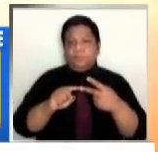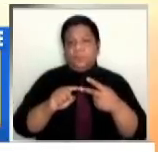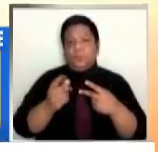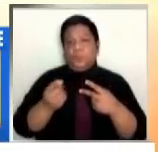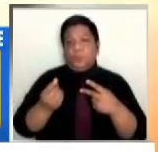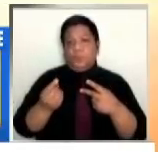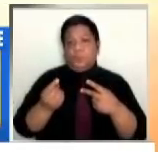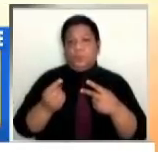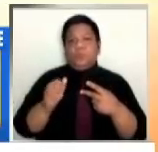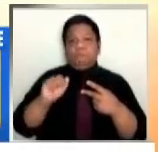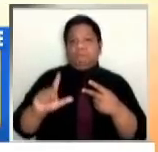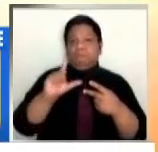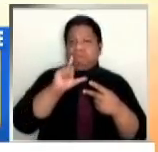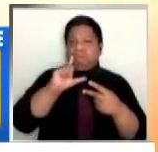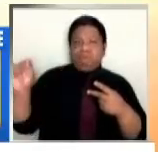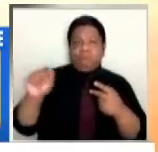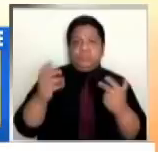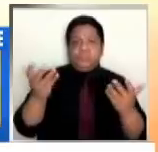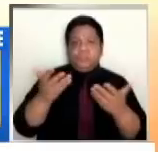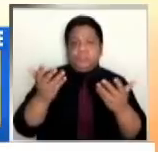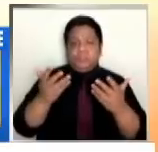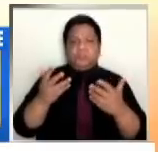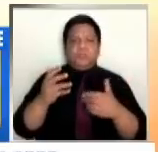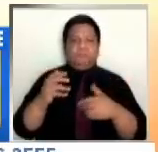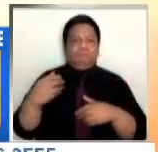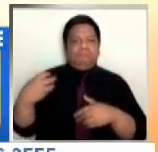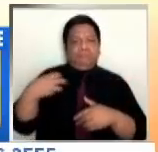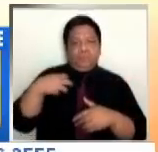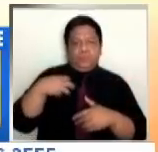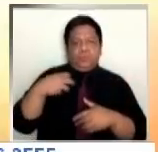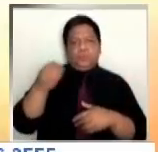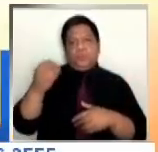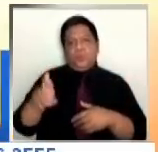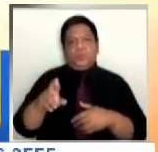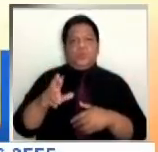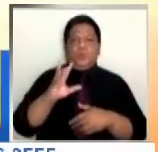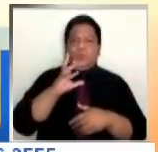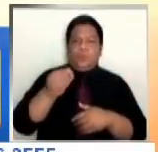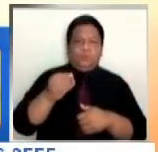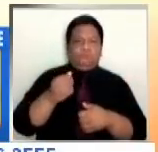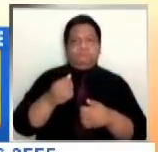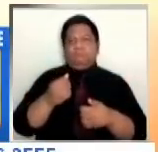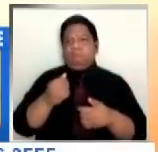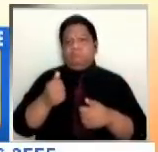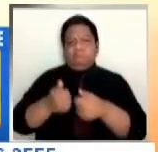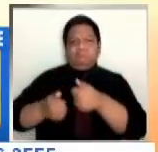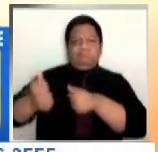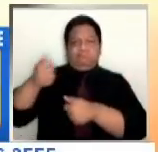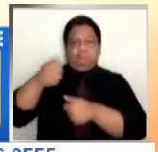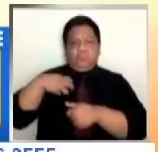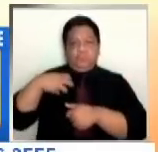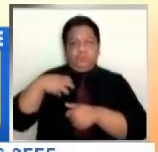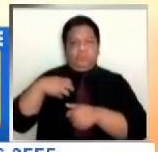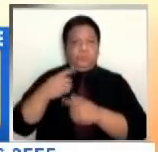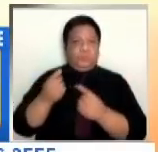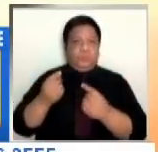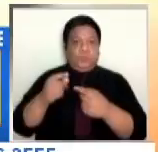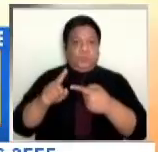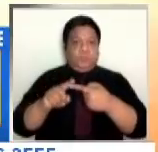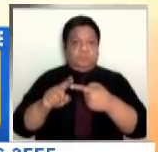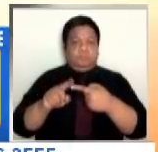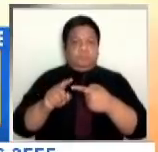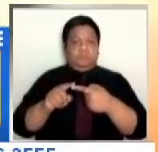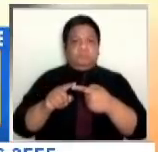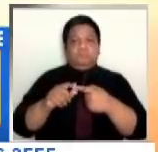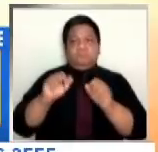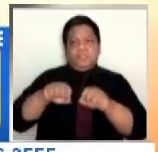the incident to the law enforcement authorities for their immediate and appropriate action. Mm-hmm. The first option will lead to the deletion or takedown of the post,